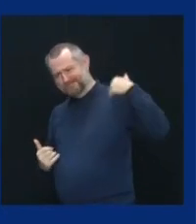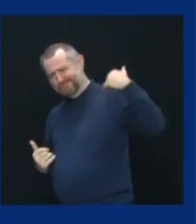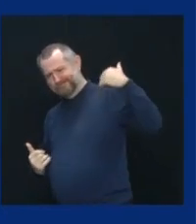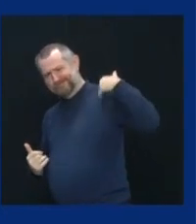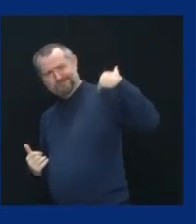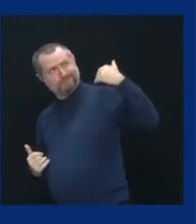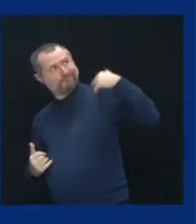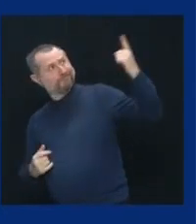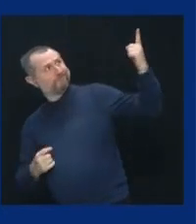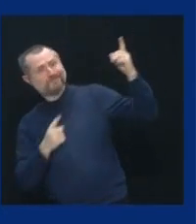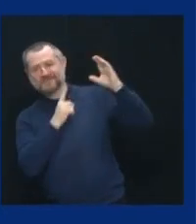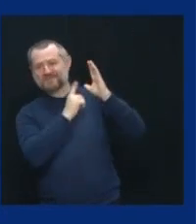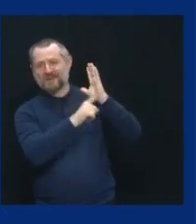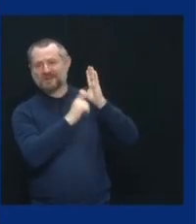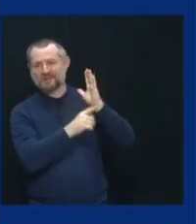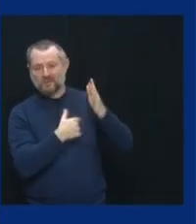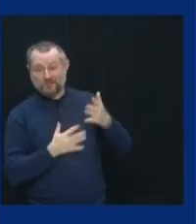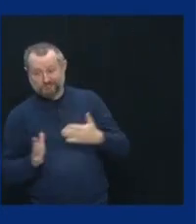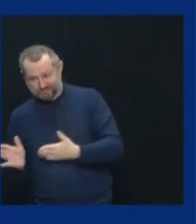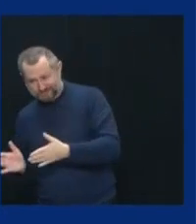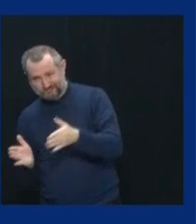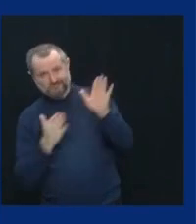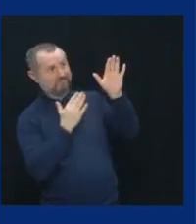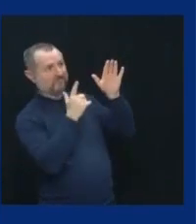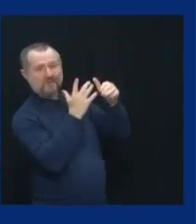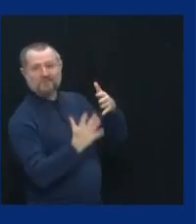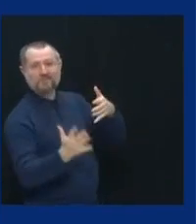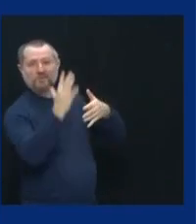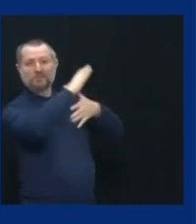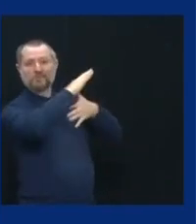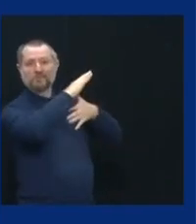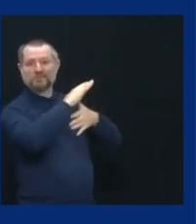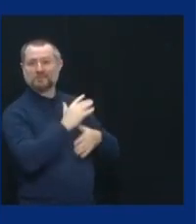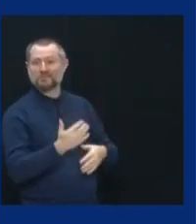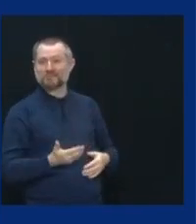giving DOJ precedence.